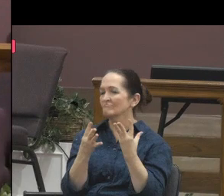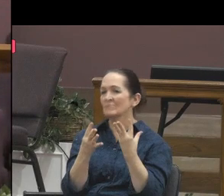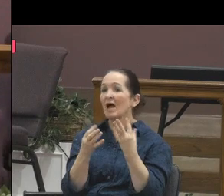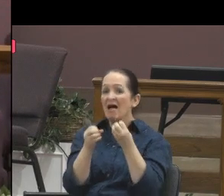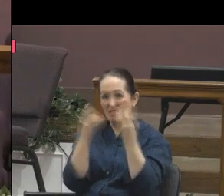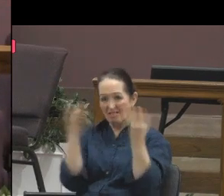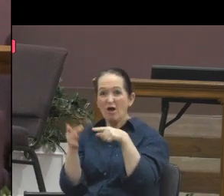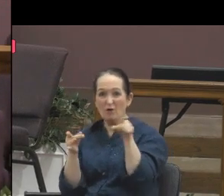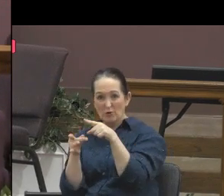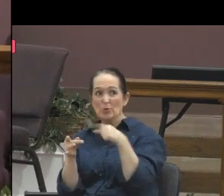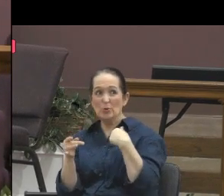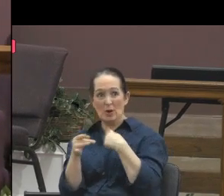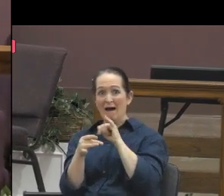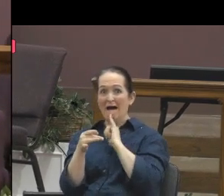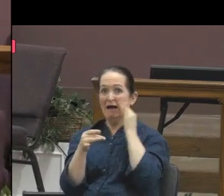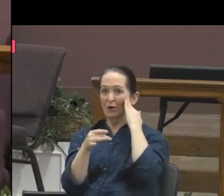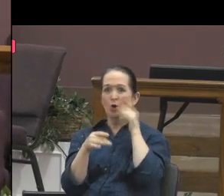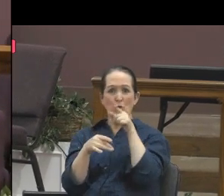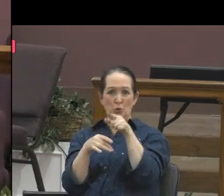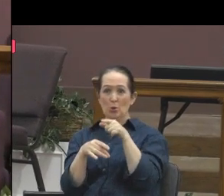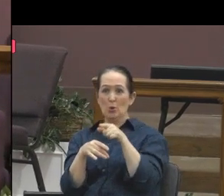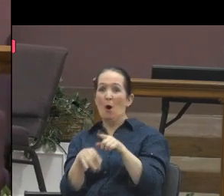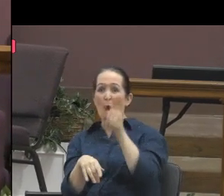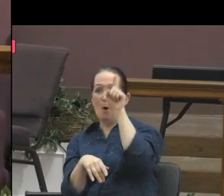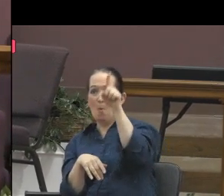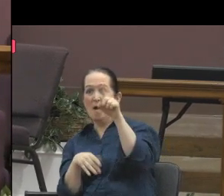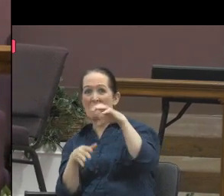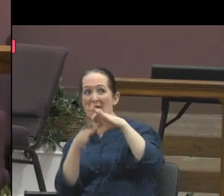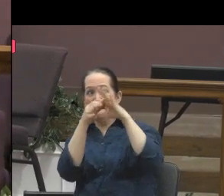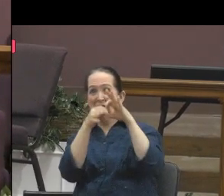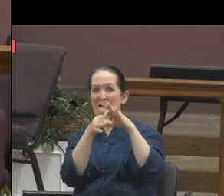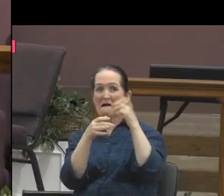Because a lot of you I know, and you are one of a kind.